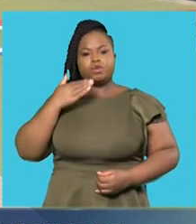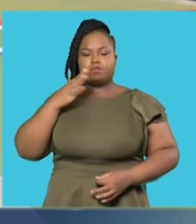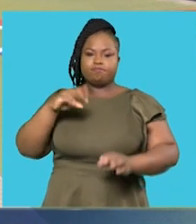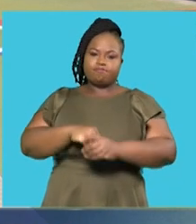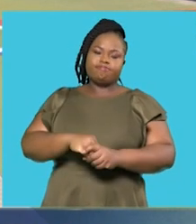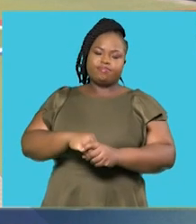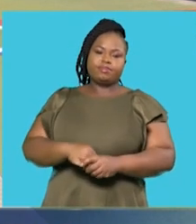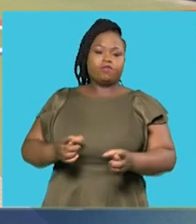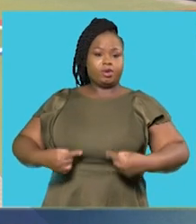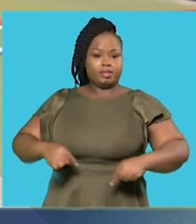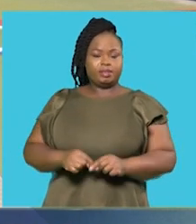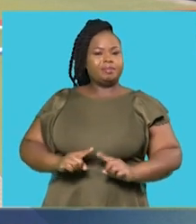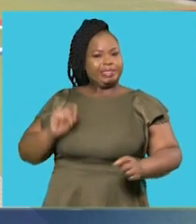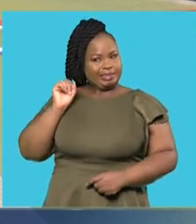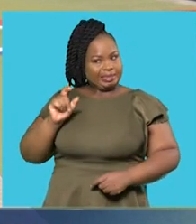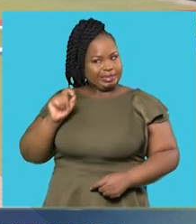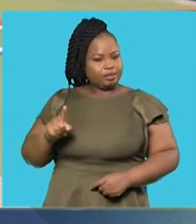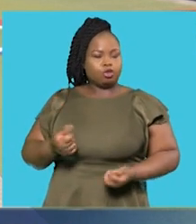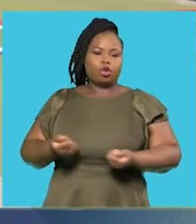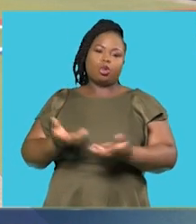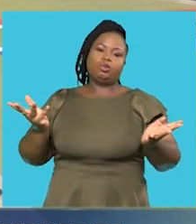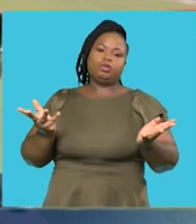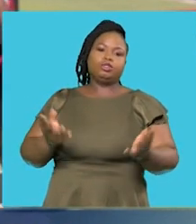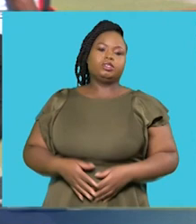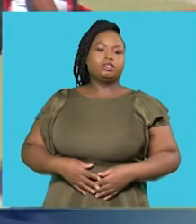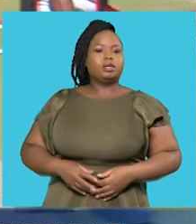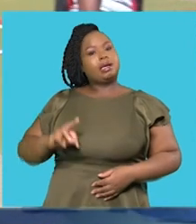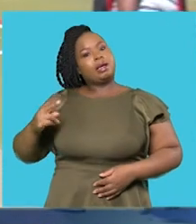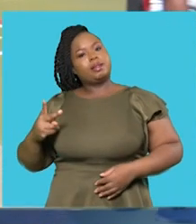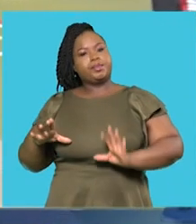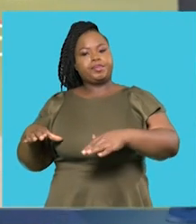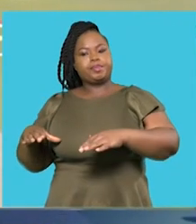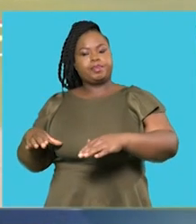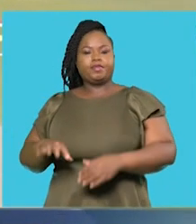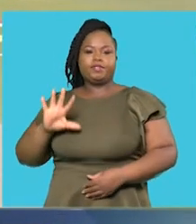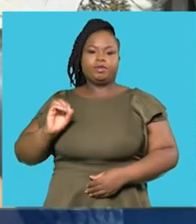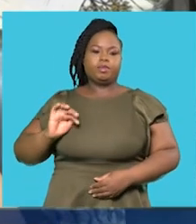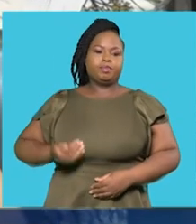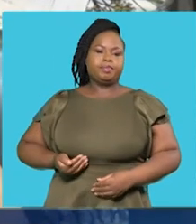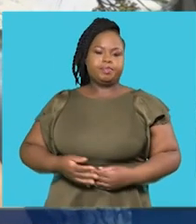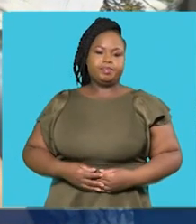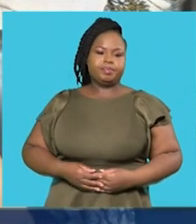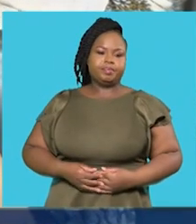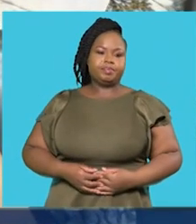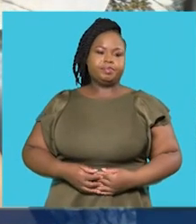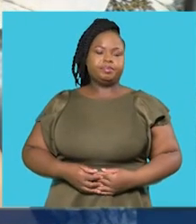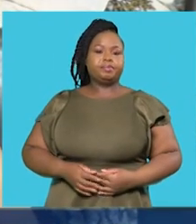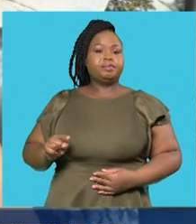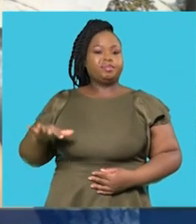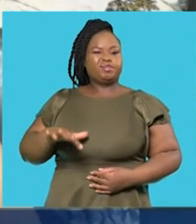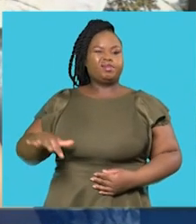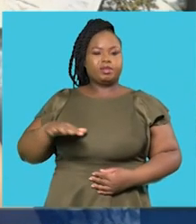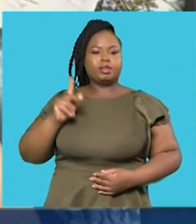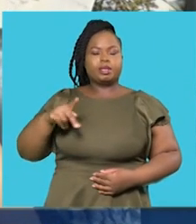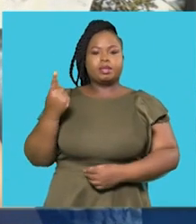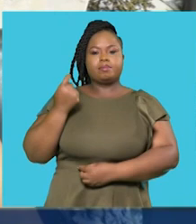of us. But this one, it was a launch of another group, 50 women. Indawo